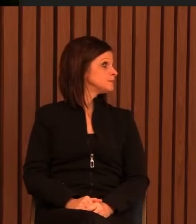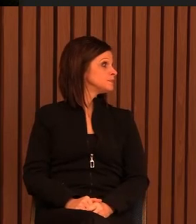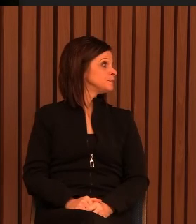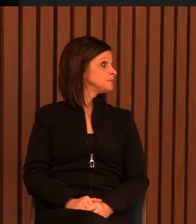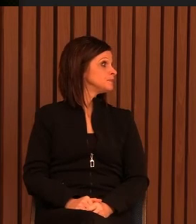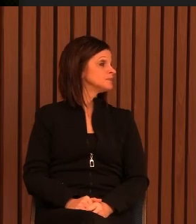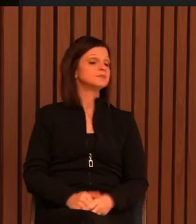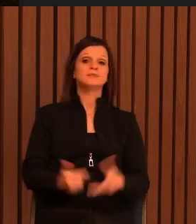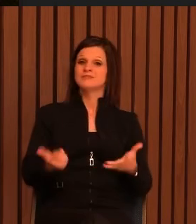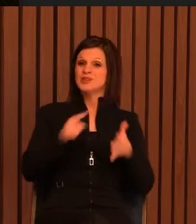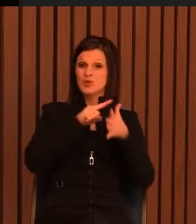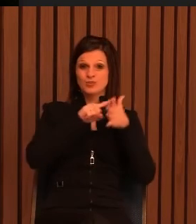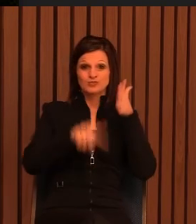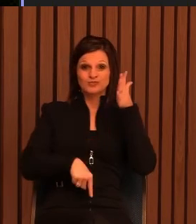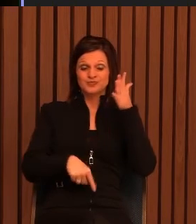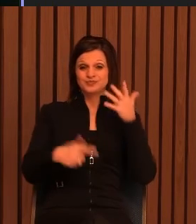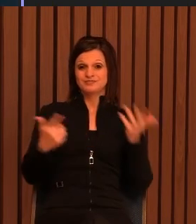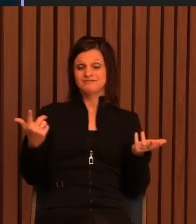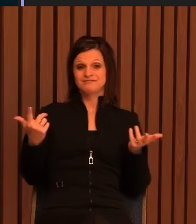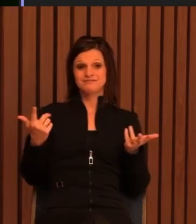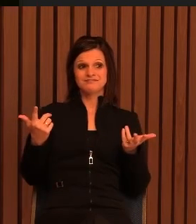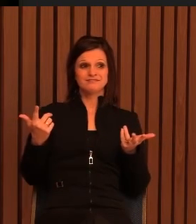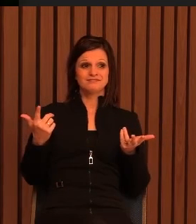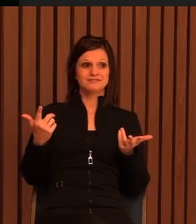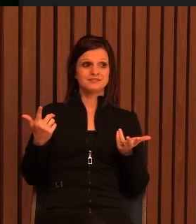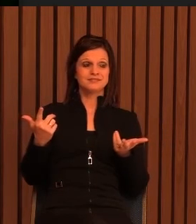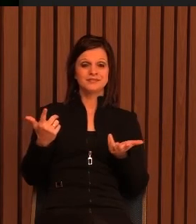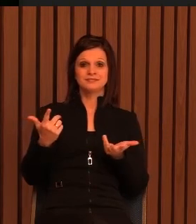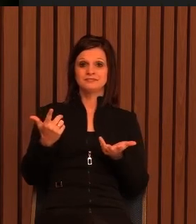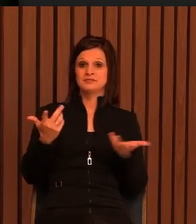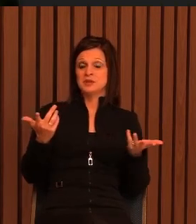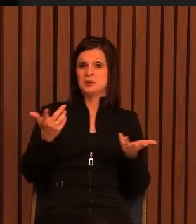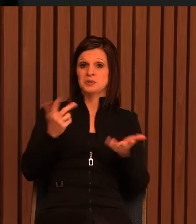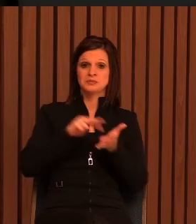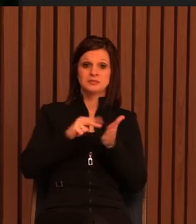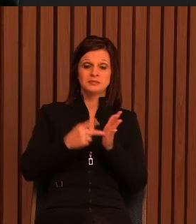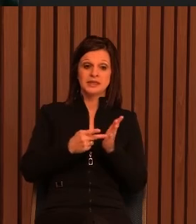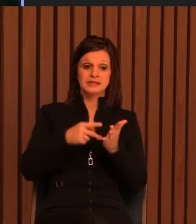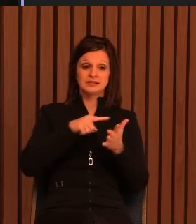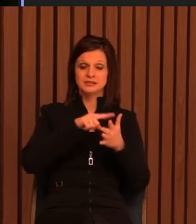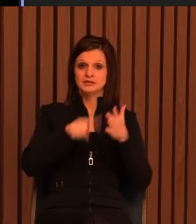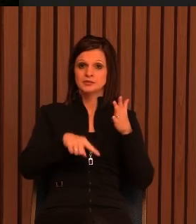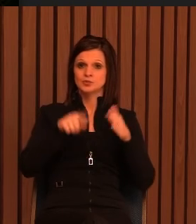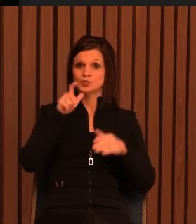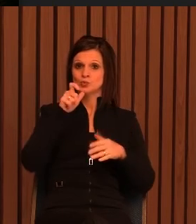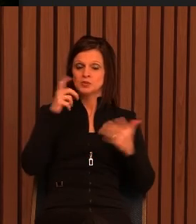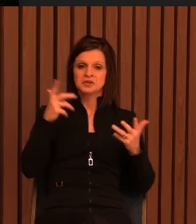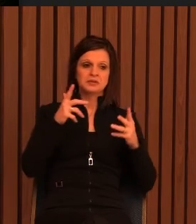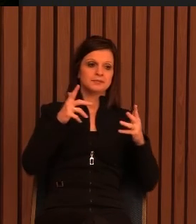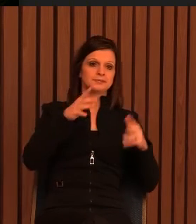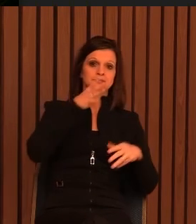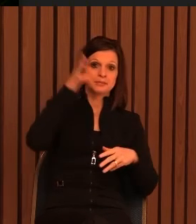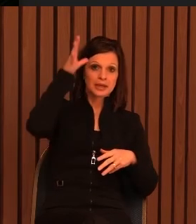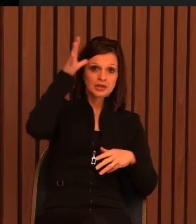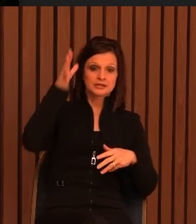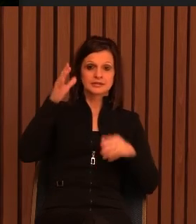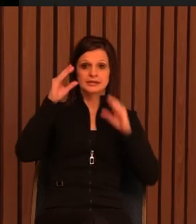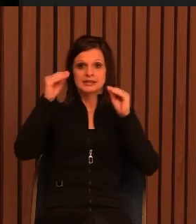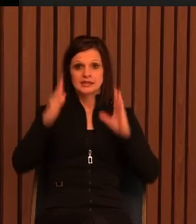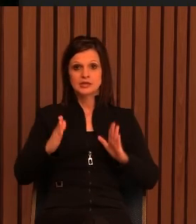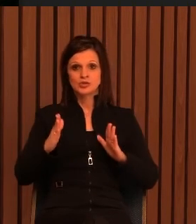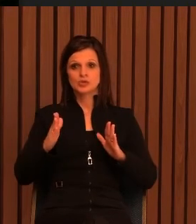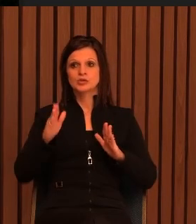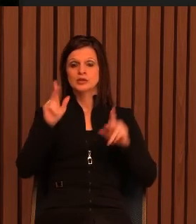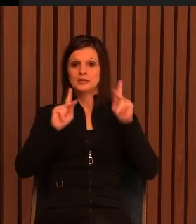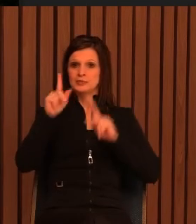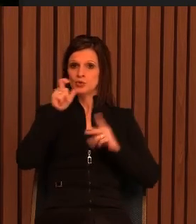So it's a nice, like, parents, teachers, like people that have been involved in the work,